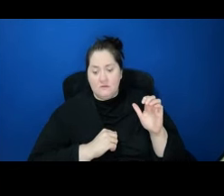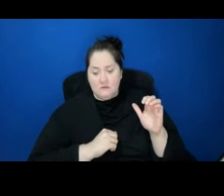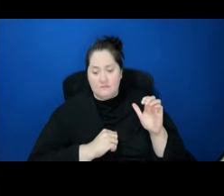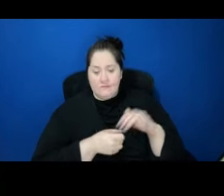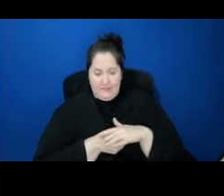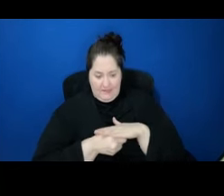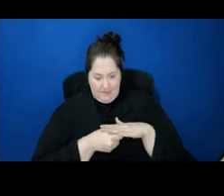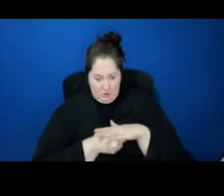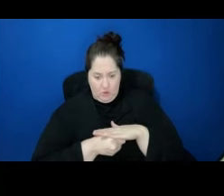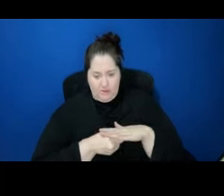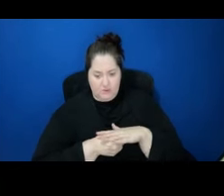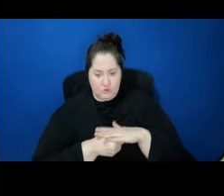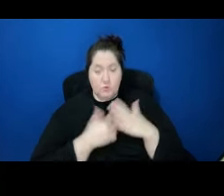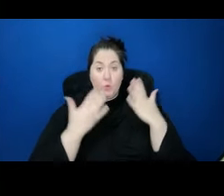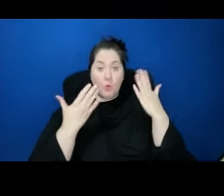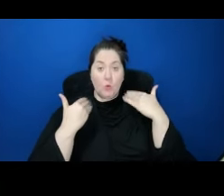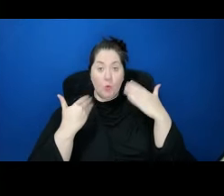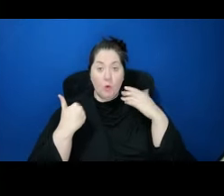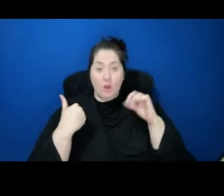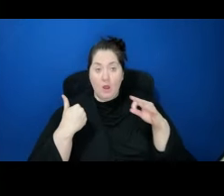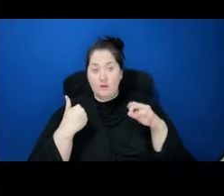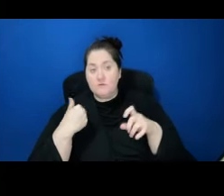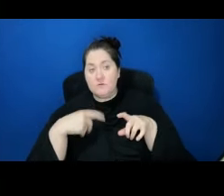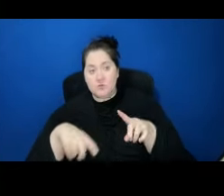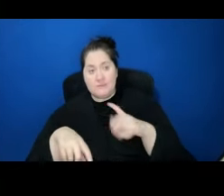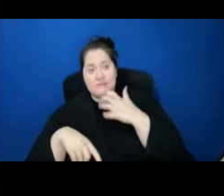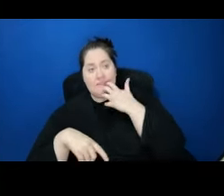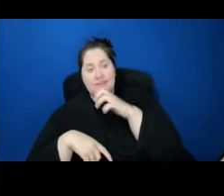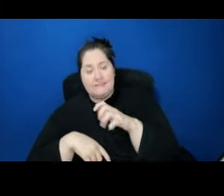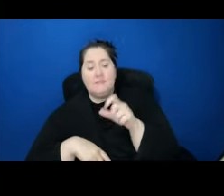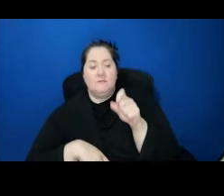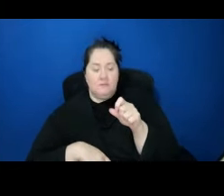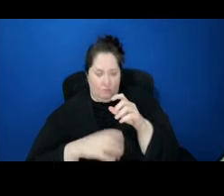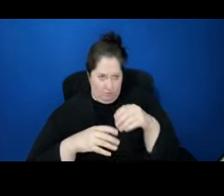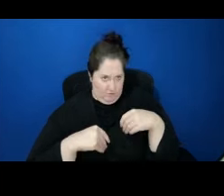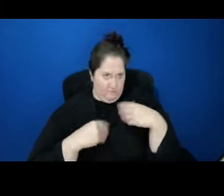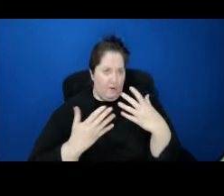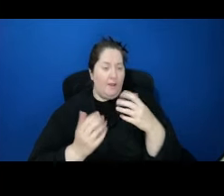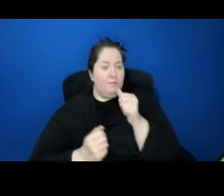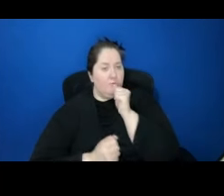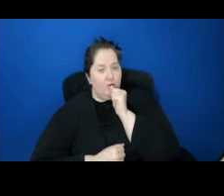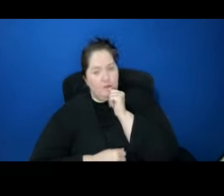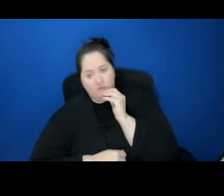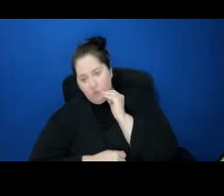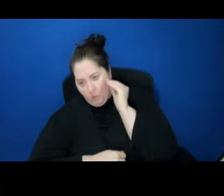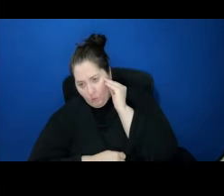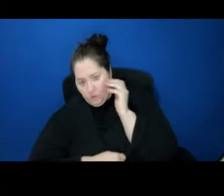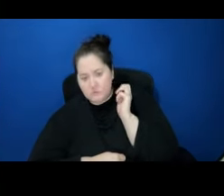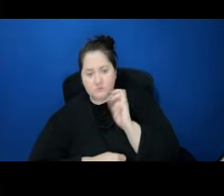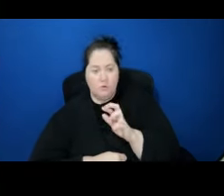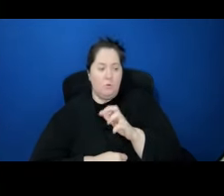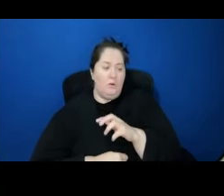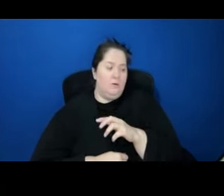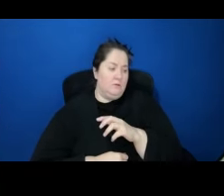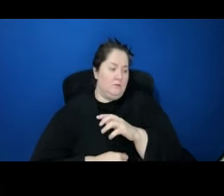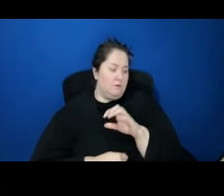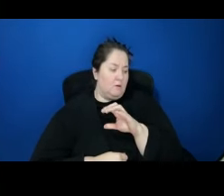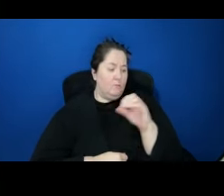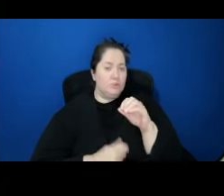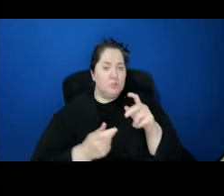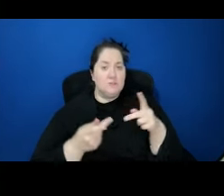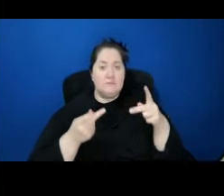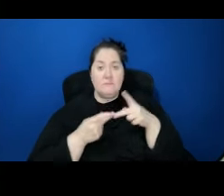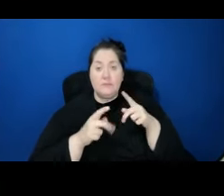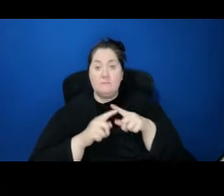areas to cool off during the heat or something can be provided in private homes or other, you know, commercial spaces, but also